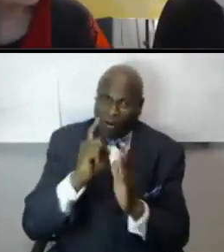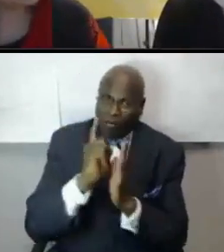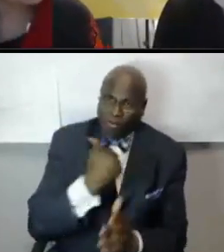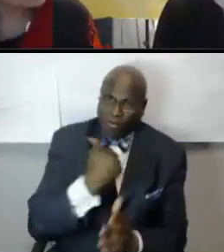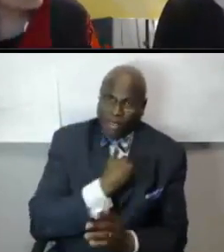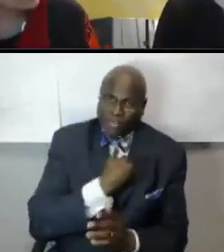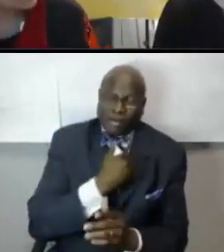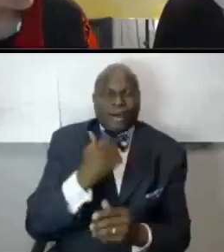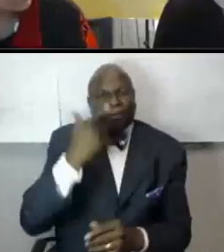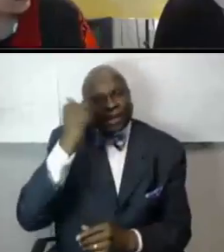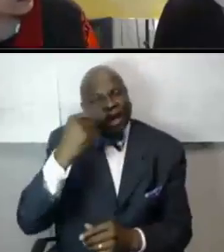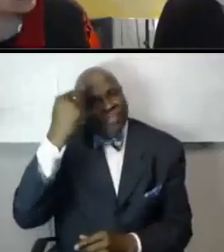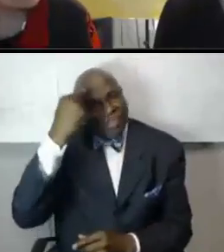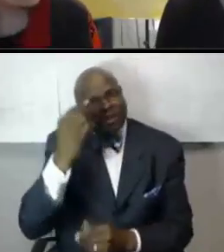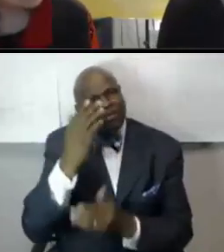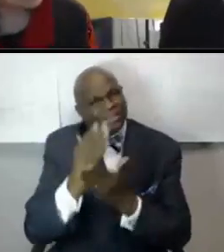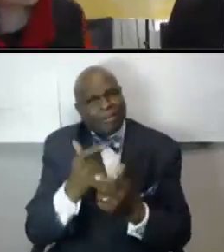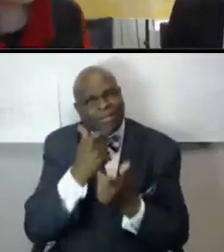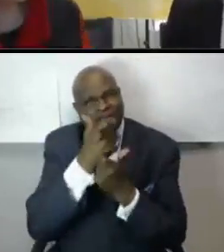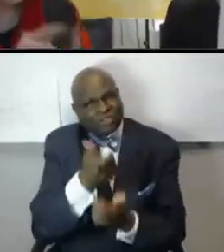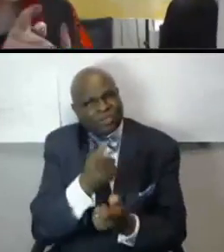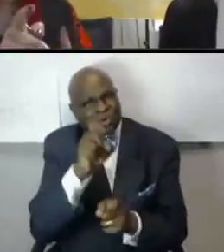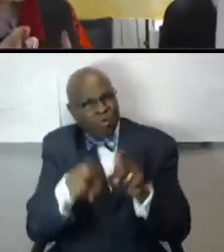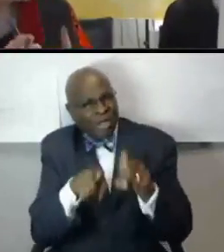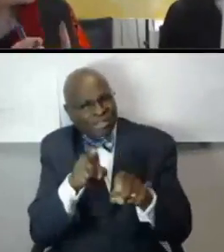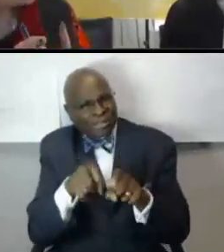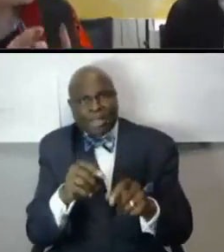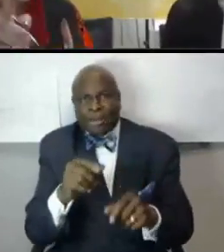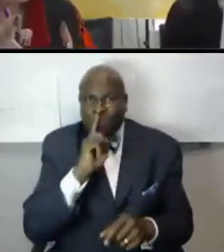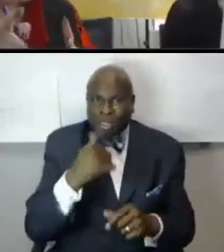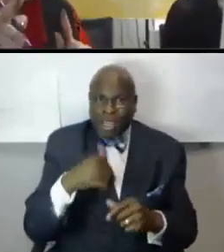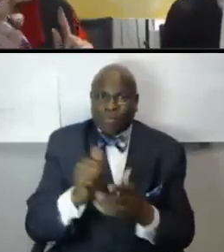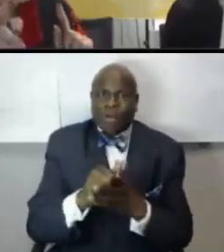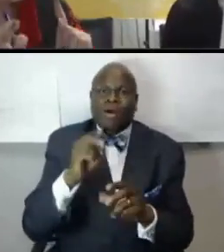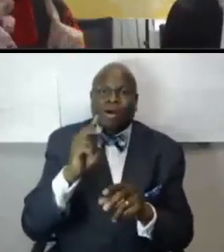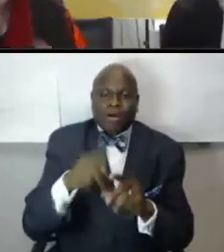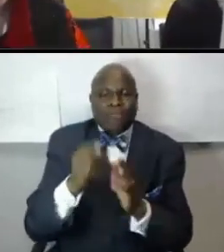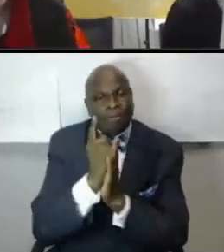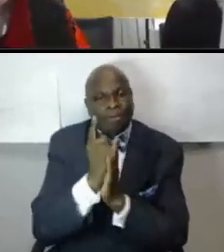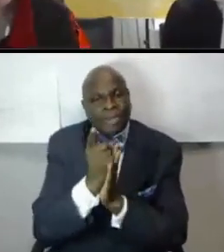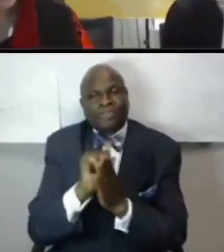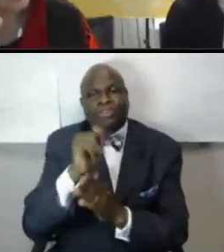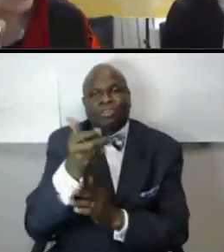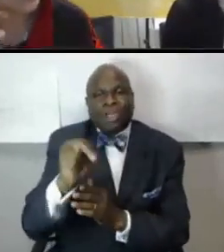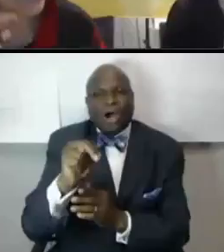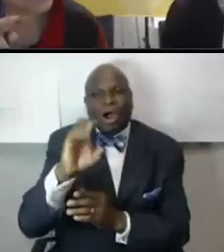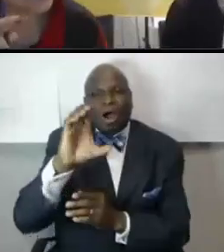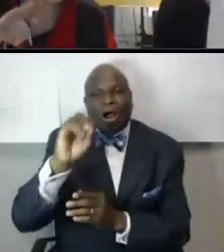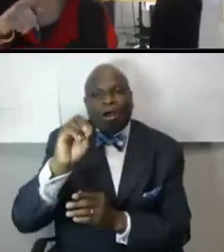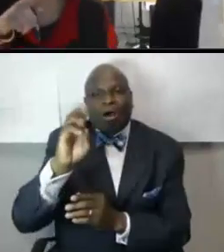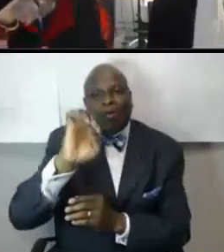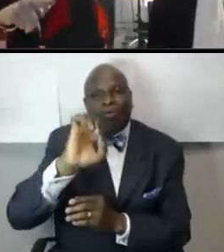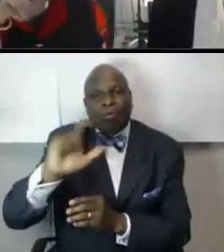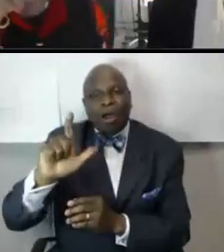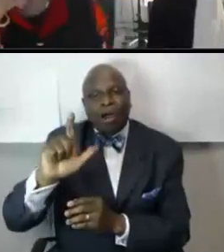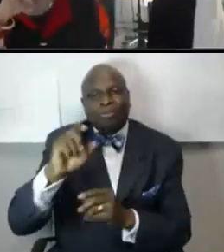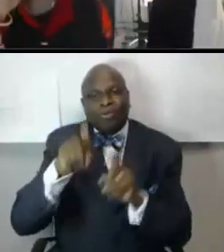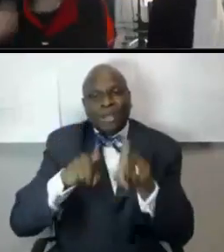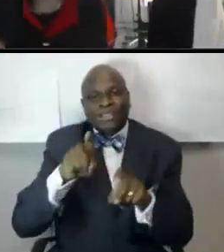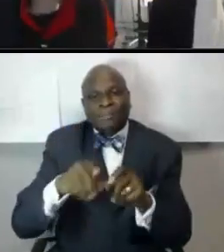then, because there were some interesting questions. And in fact, can we just go for a minute to John Cornwell's questions as well?